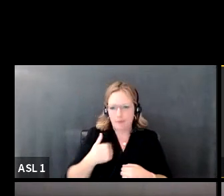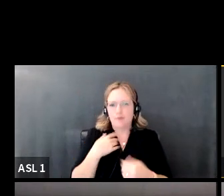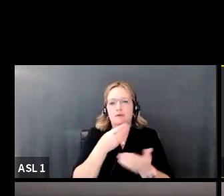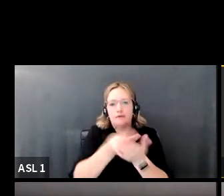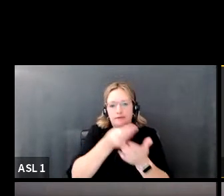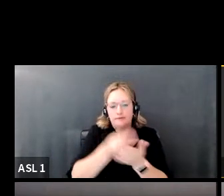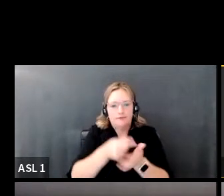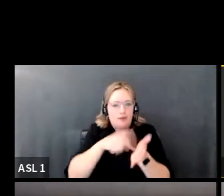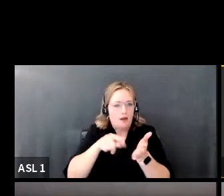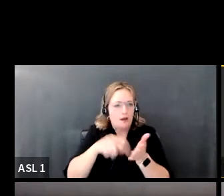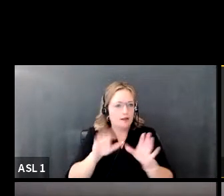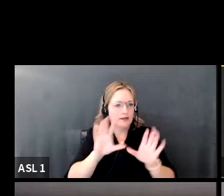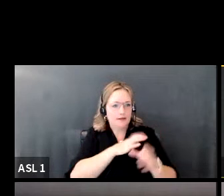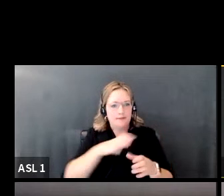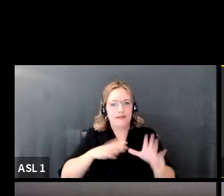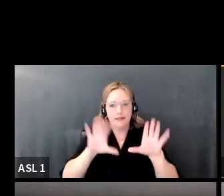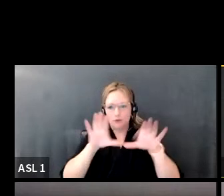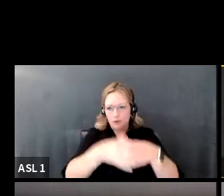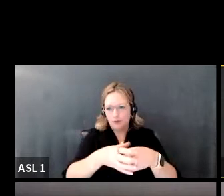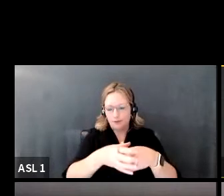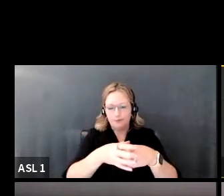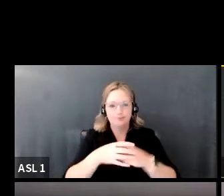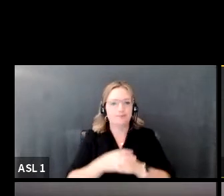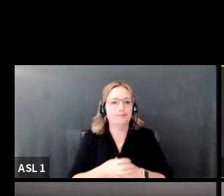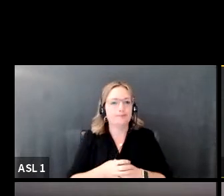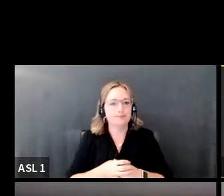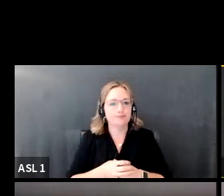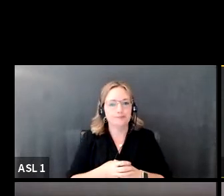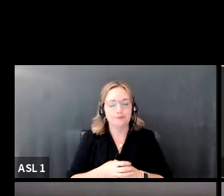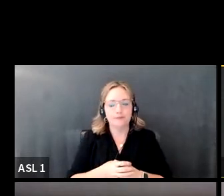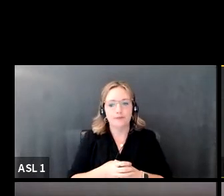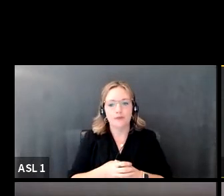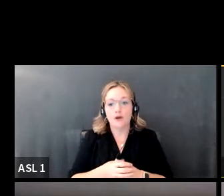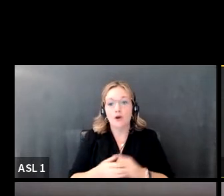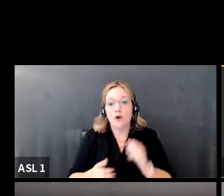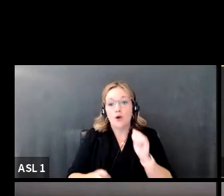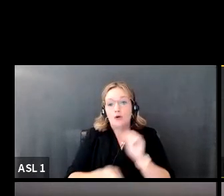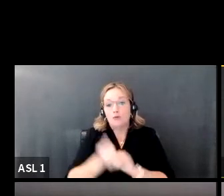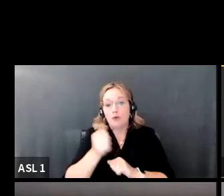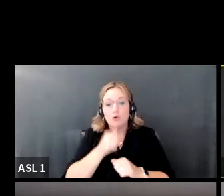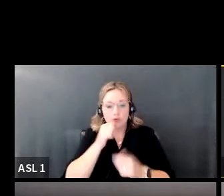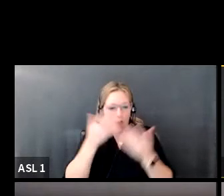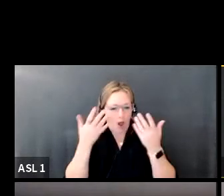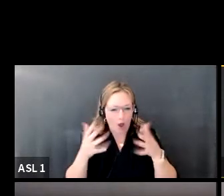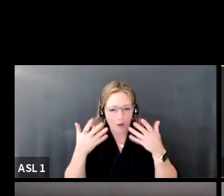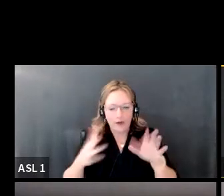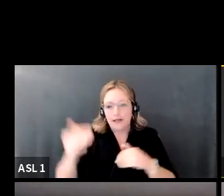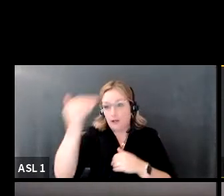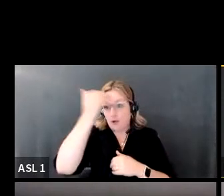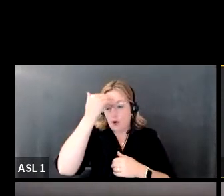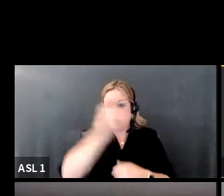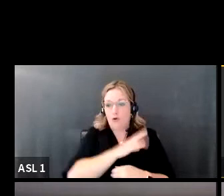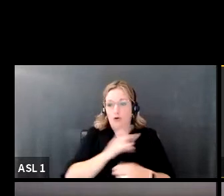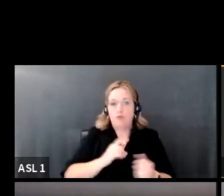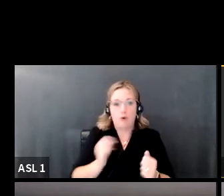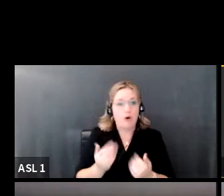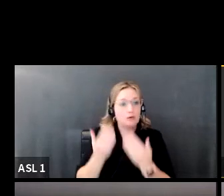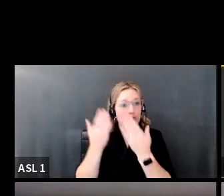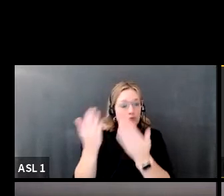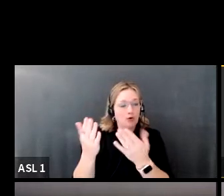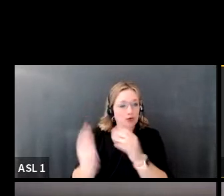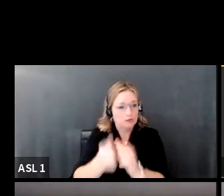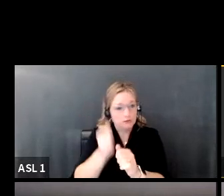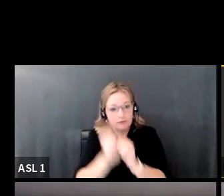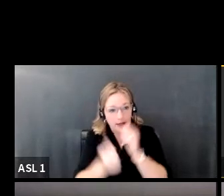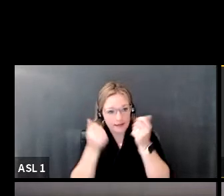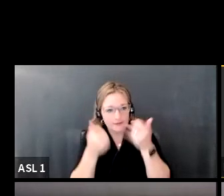committee working group as most of these of those participating today are aware the board passed a motion last november to look for